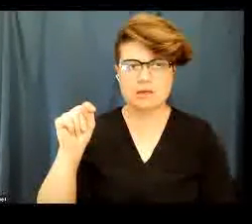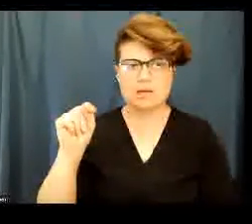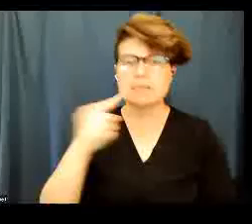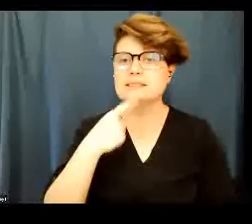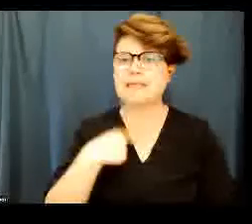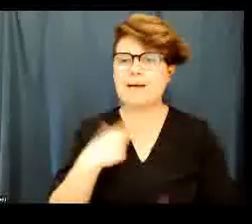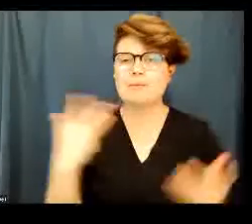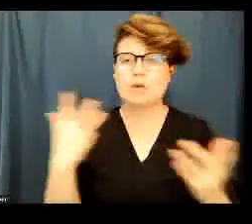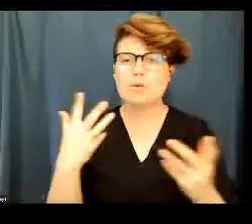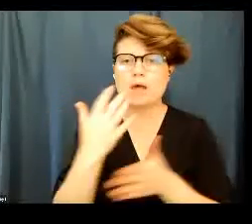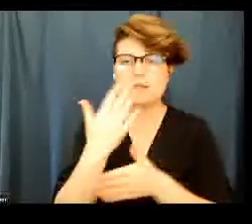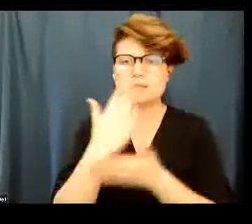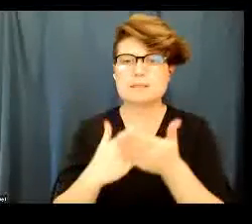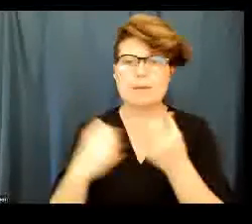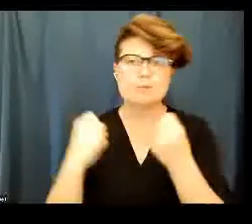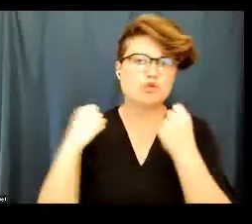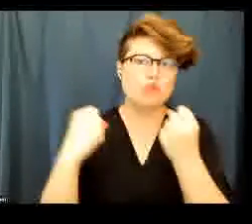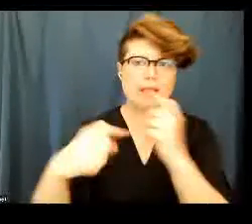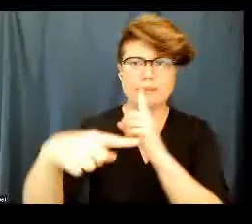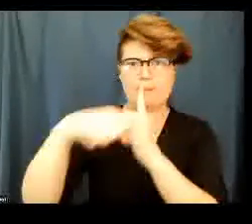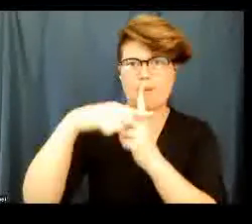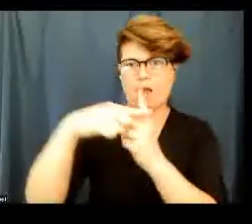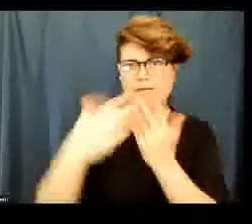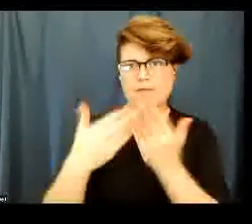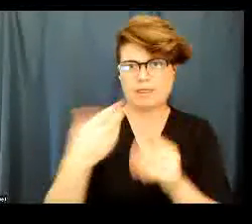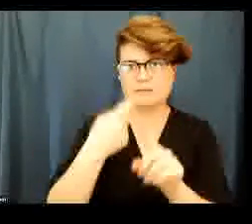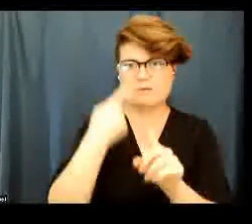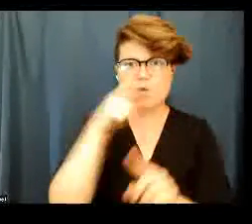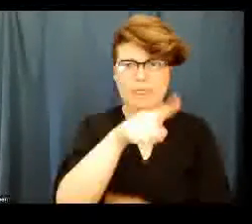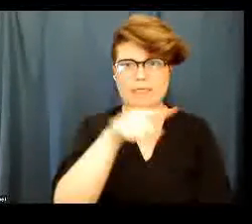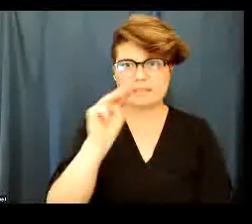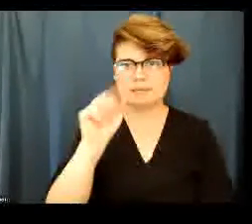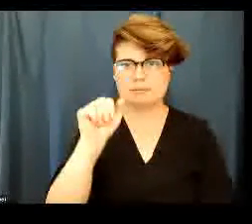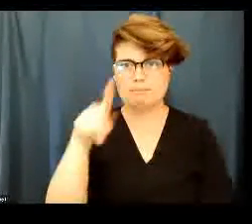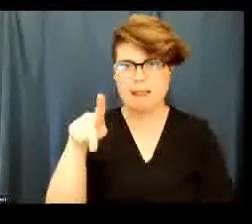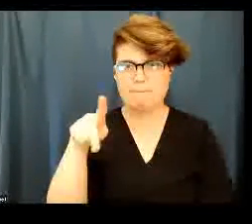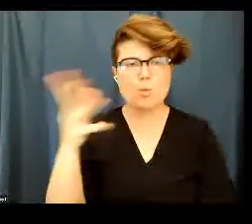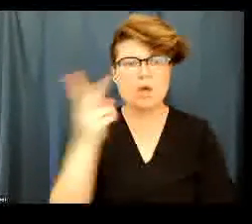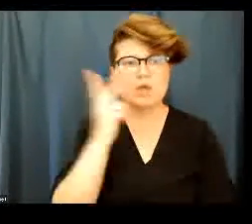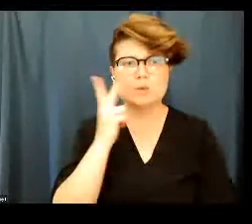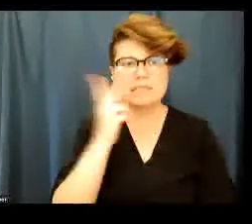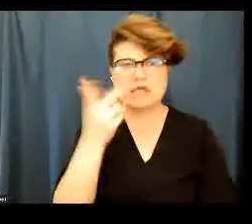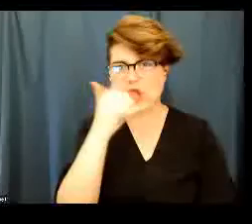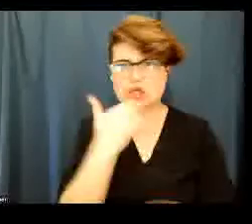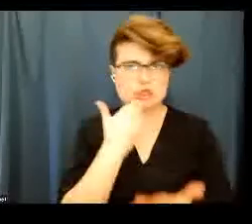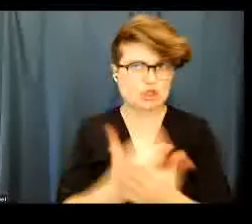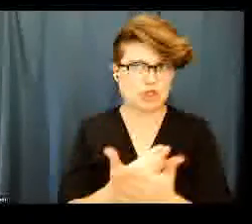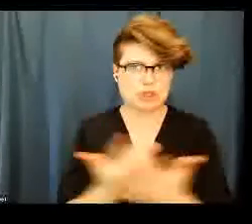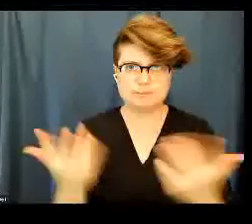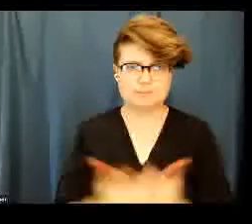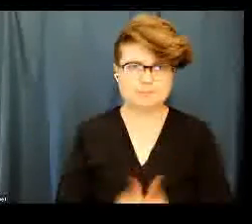some of the strengths of this map are. What do you see that looks really, really good?